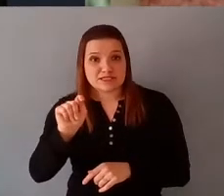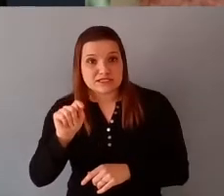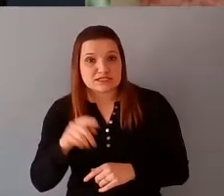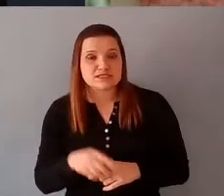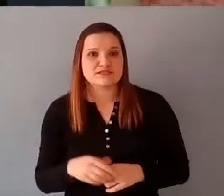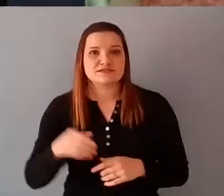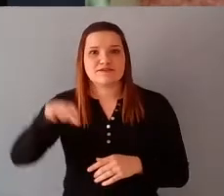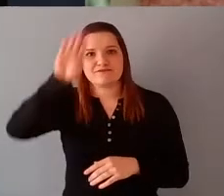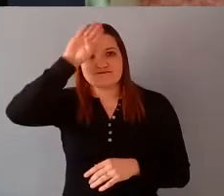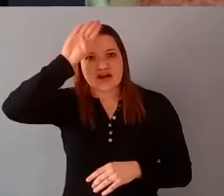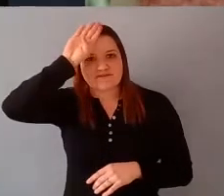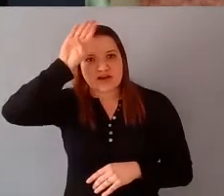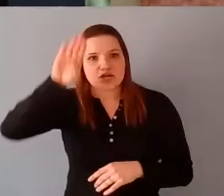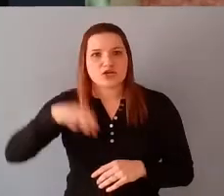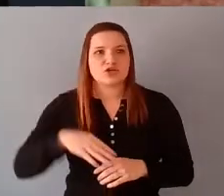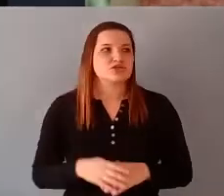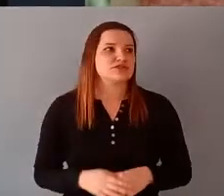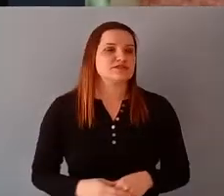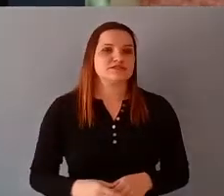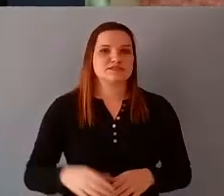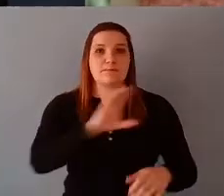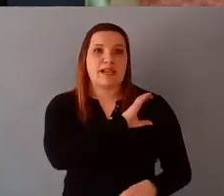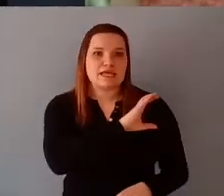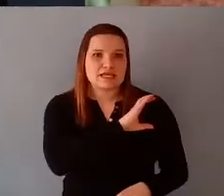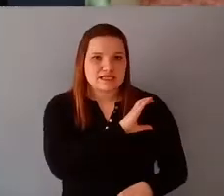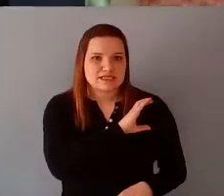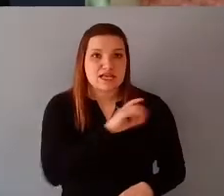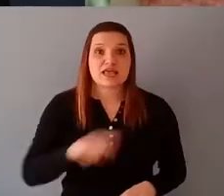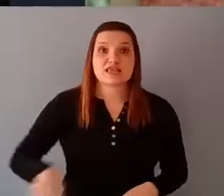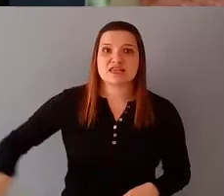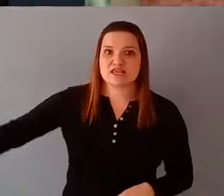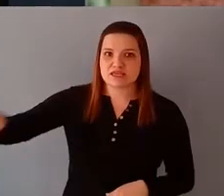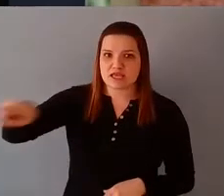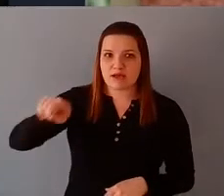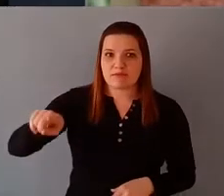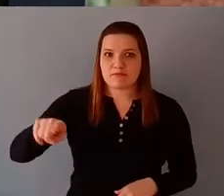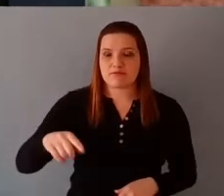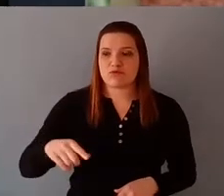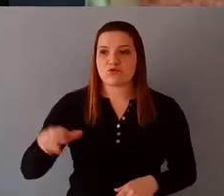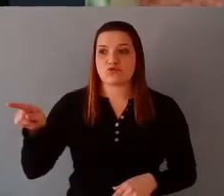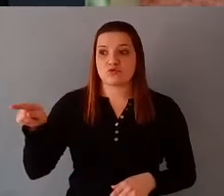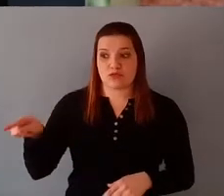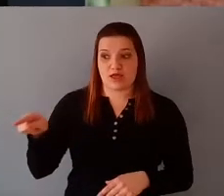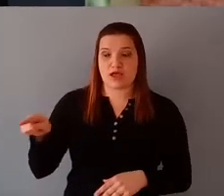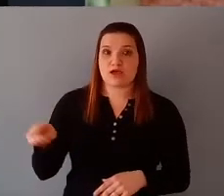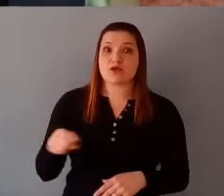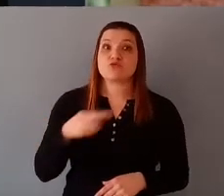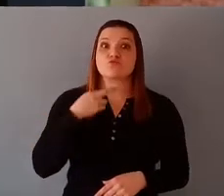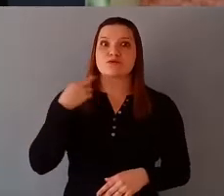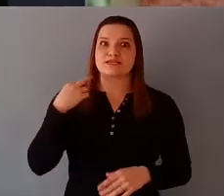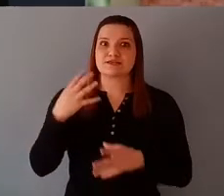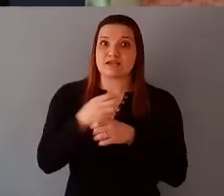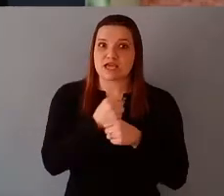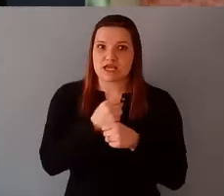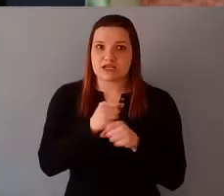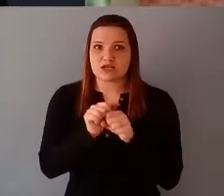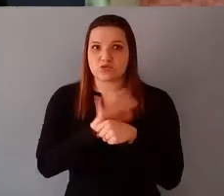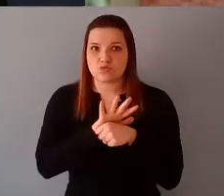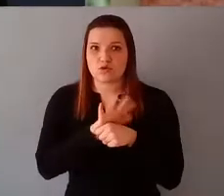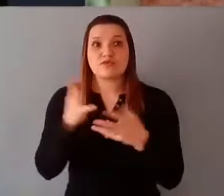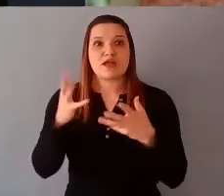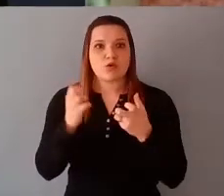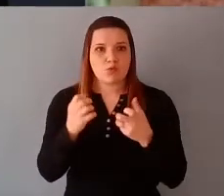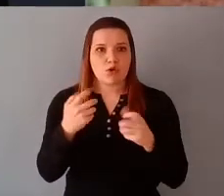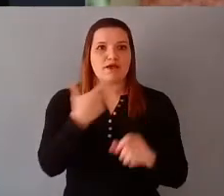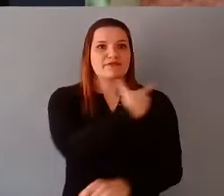fire, police, those that are at the greatest risk of an exposure. They want the initial vaccine